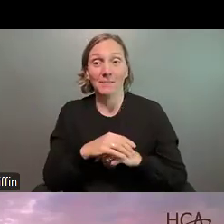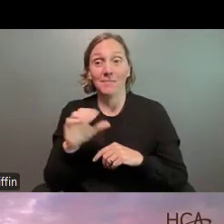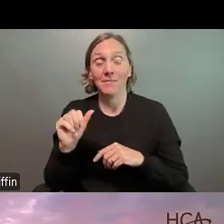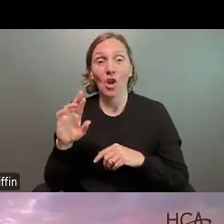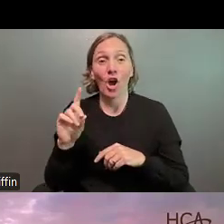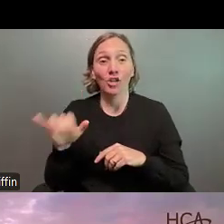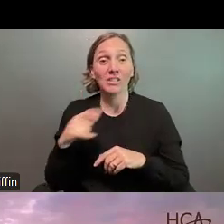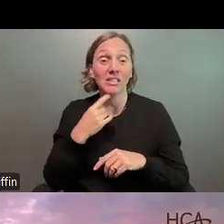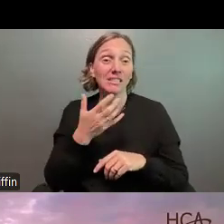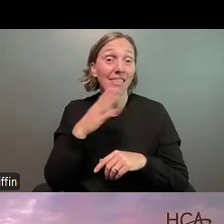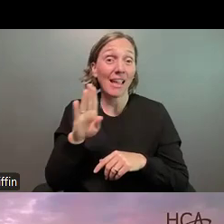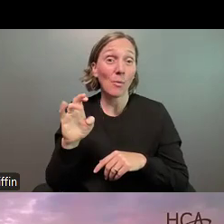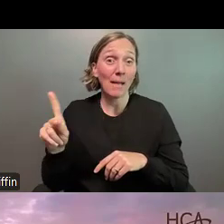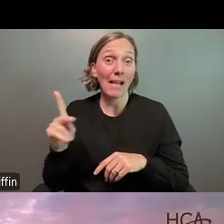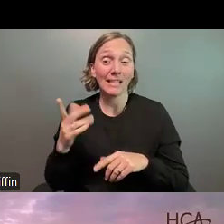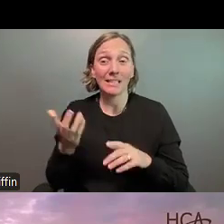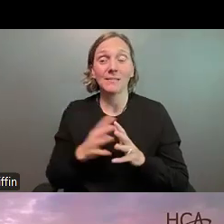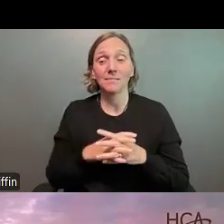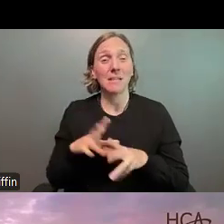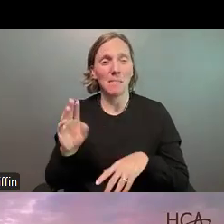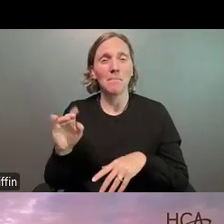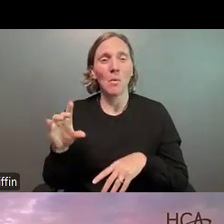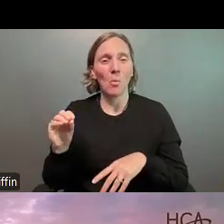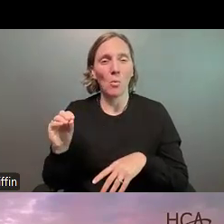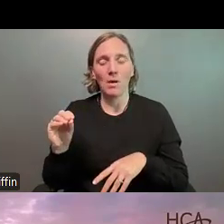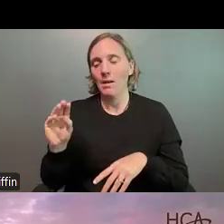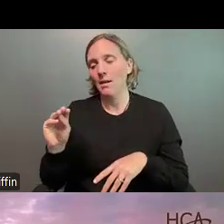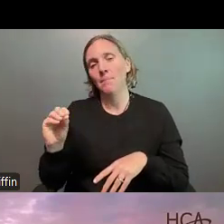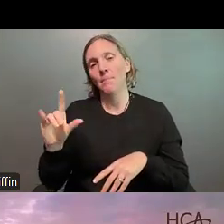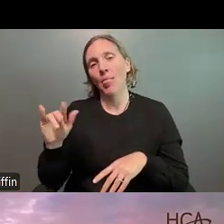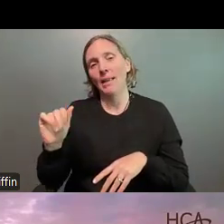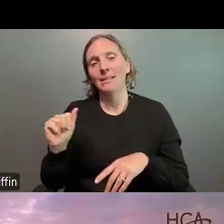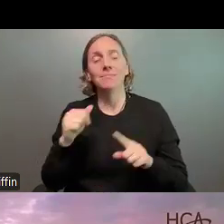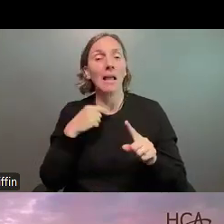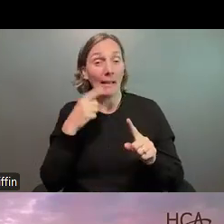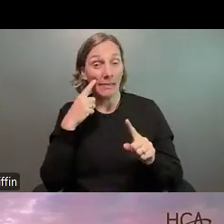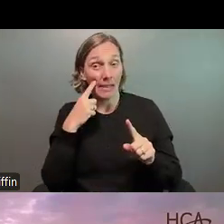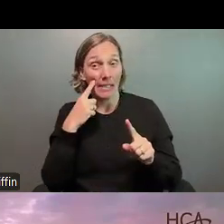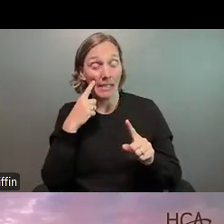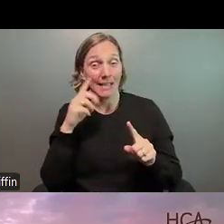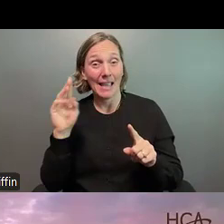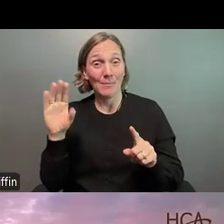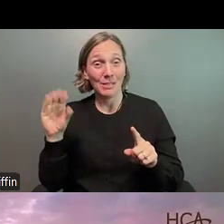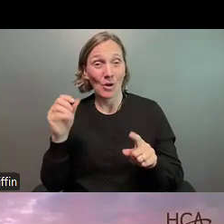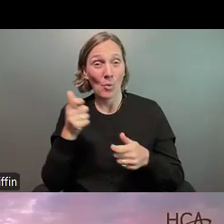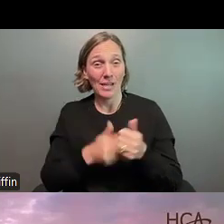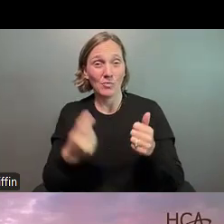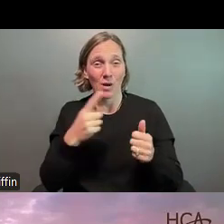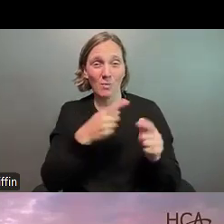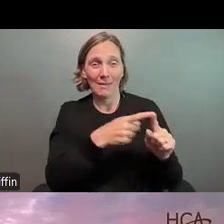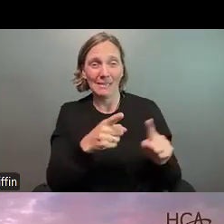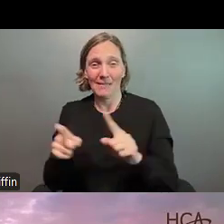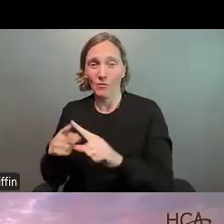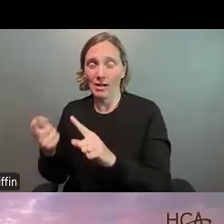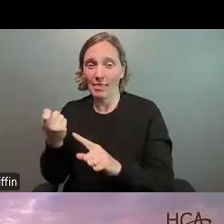is Audrey with Molina. I think the answer is probably going to vary a little bit from MCO to MCO, but I think in